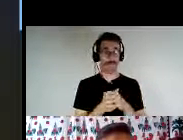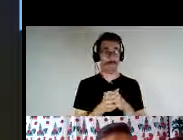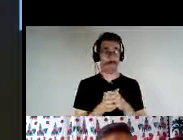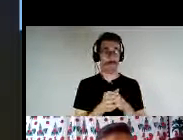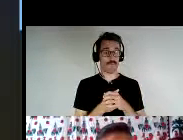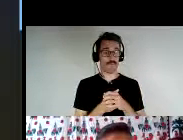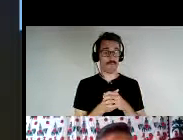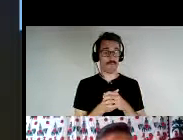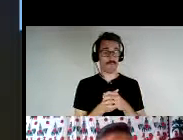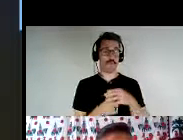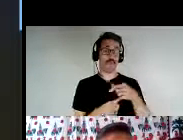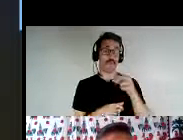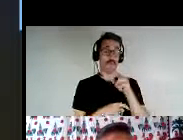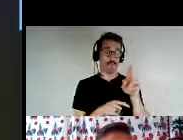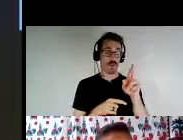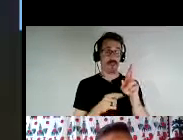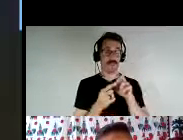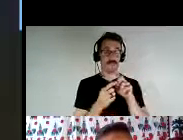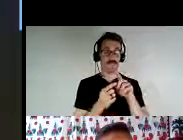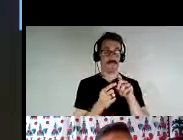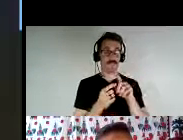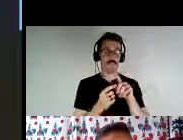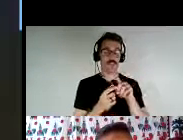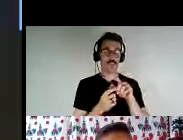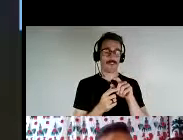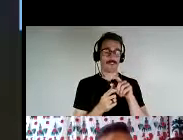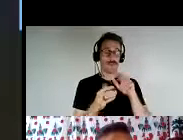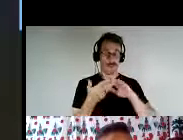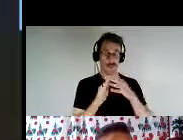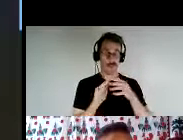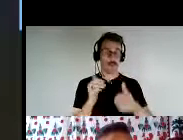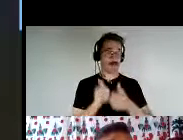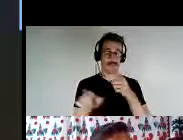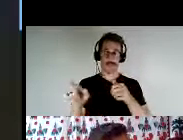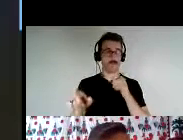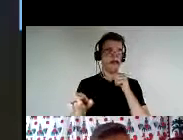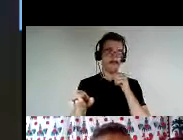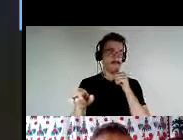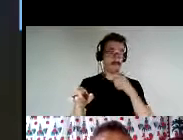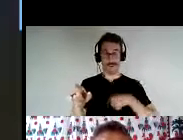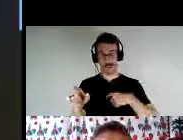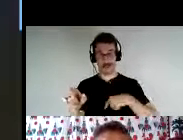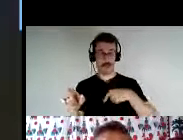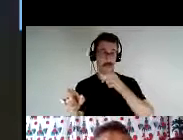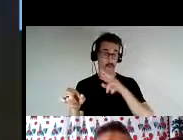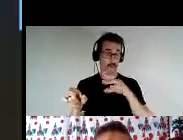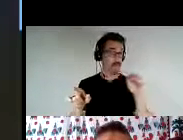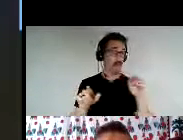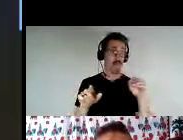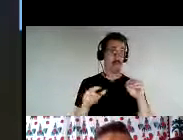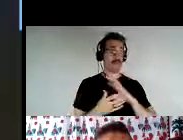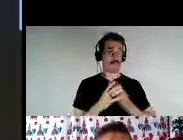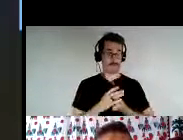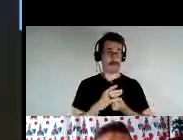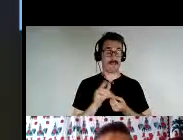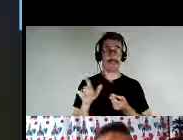communities, about 78% do not identify as queer or trans. Wow.